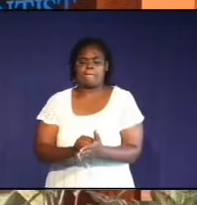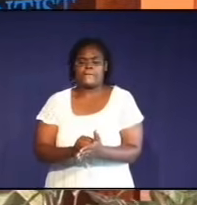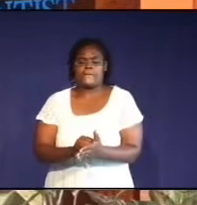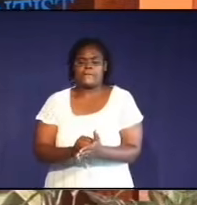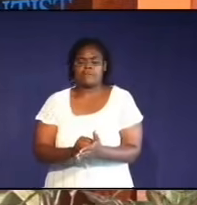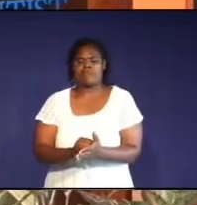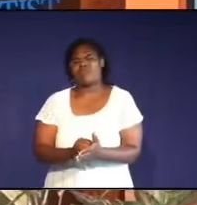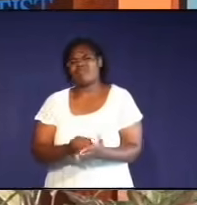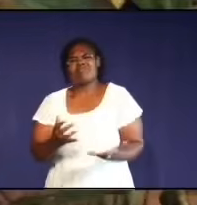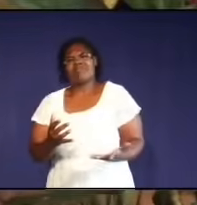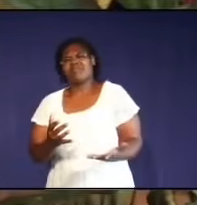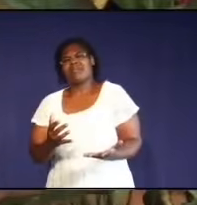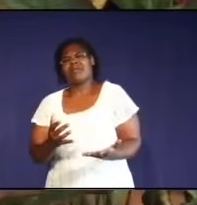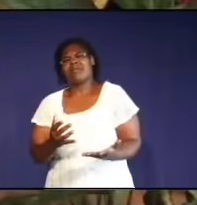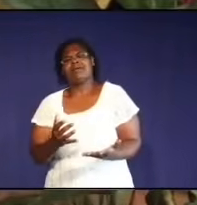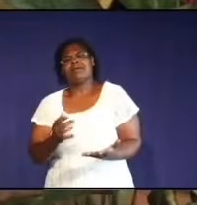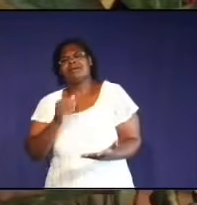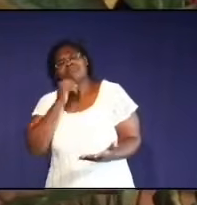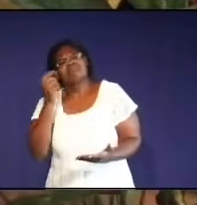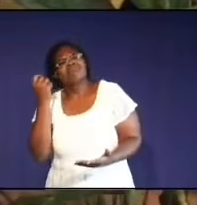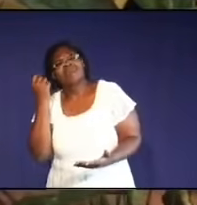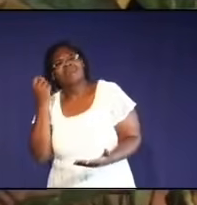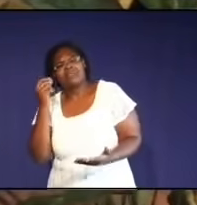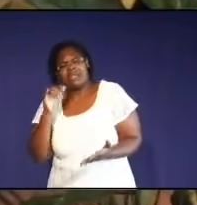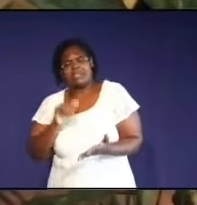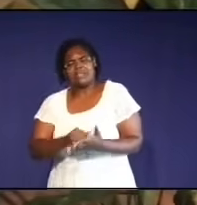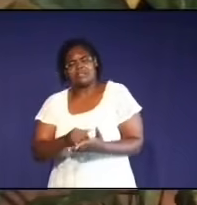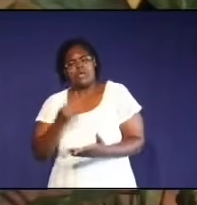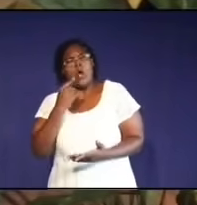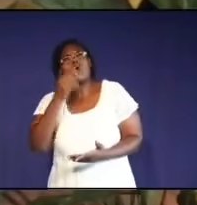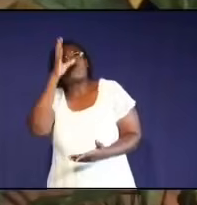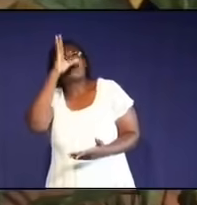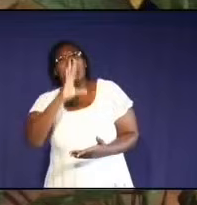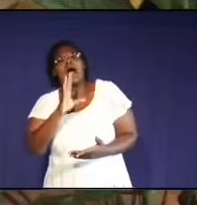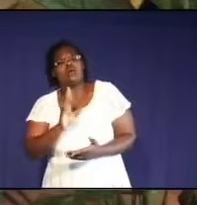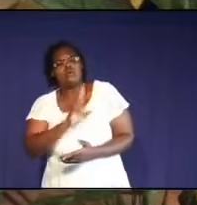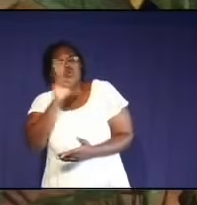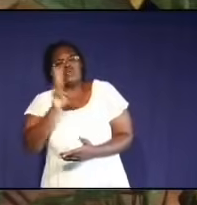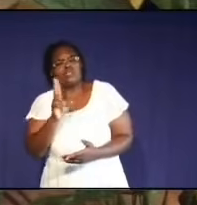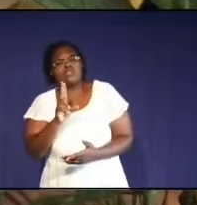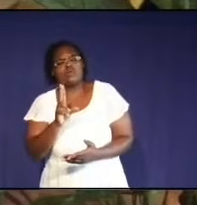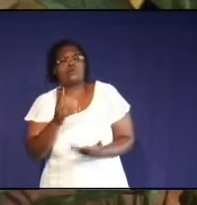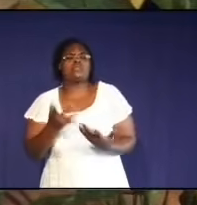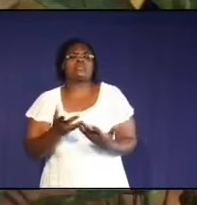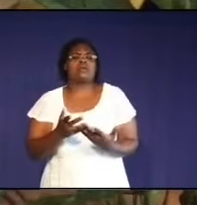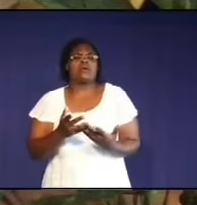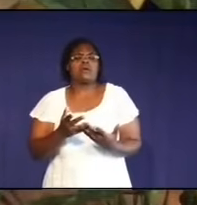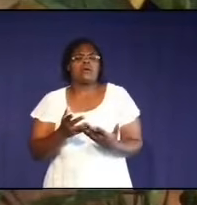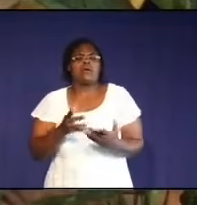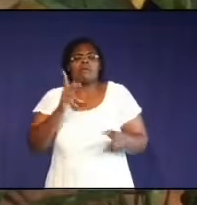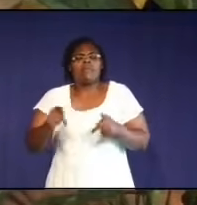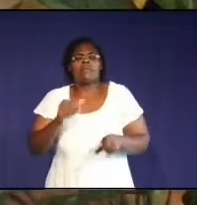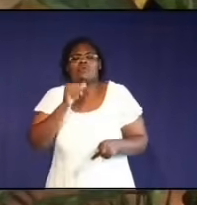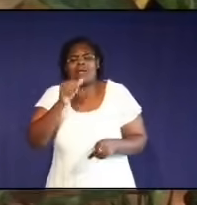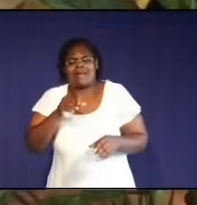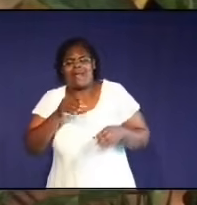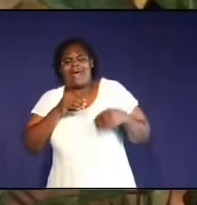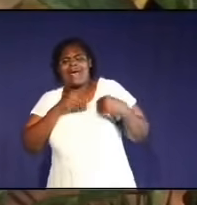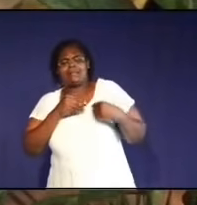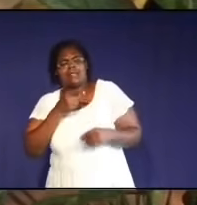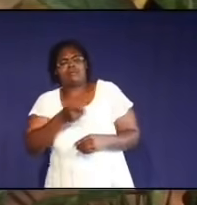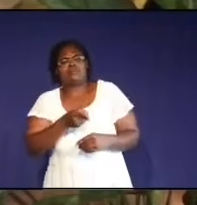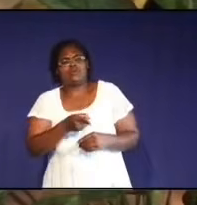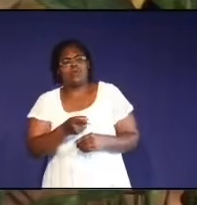batter down the temple, because the worshipers in the temple had forgotten and had abandoned